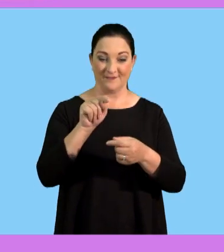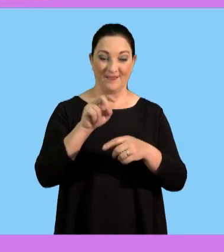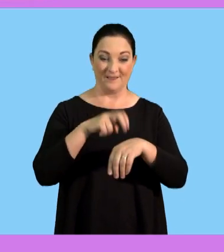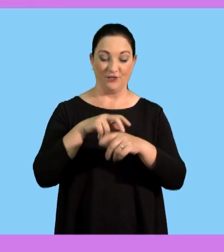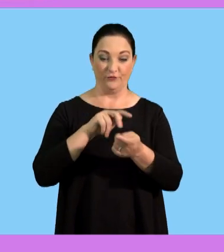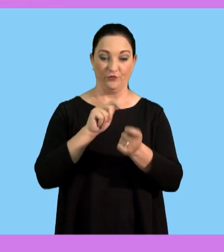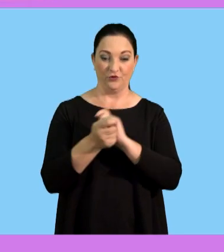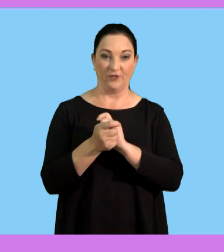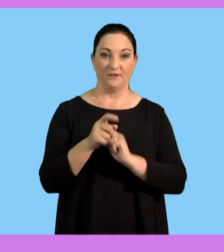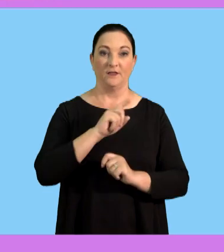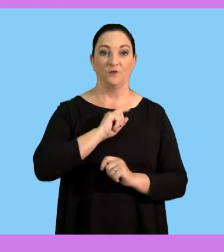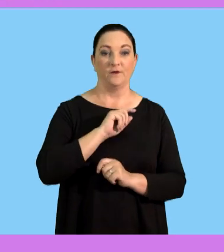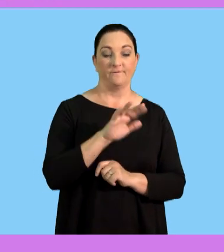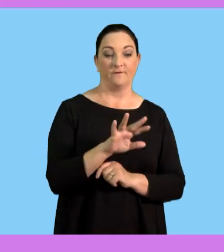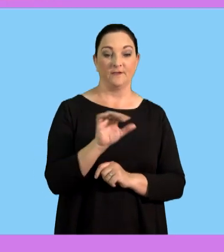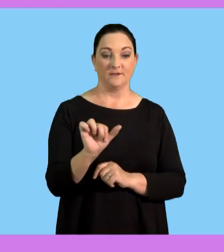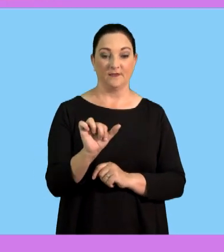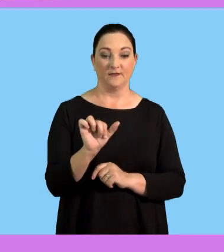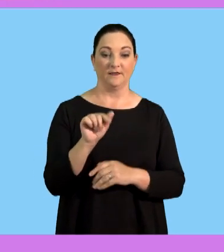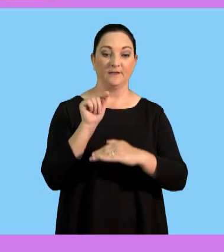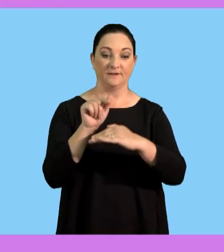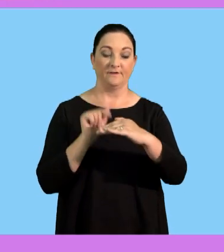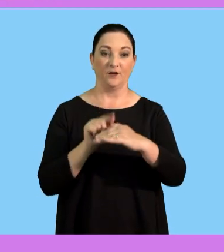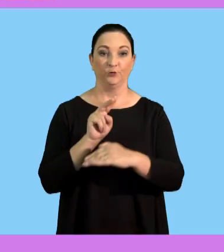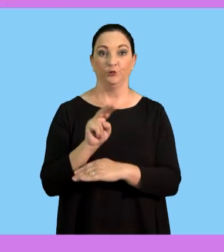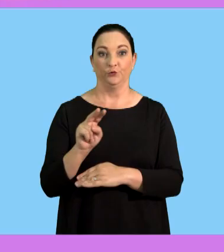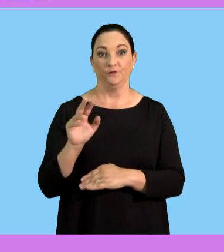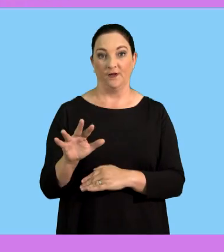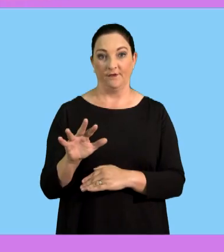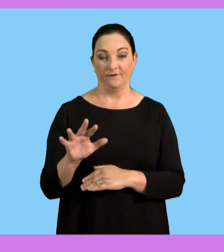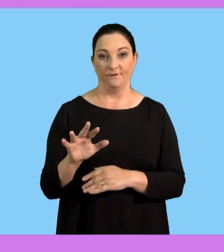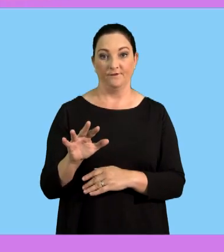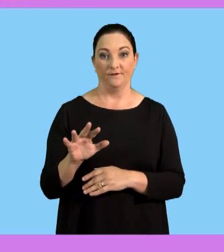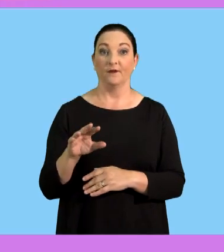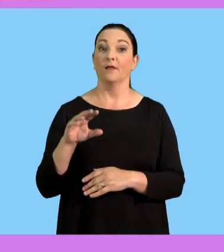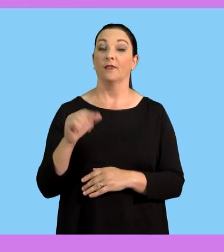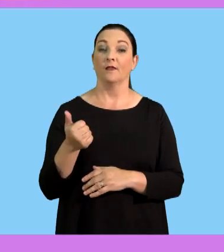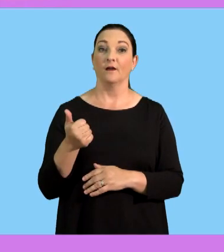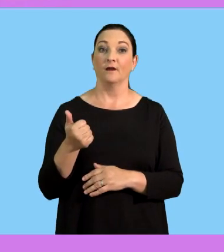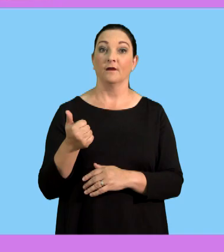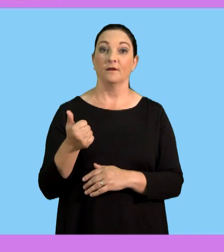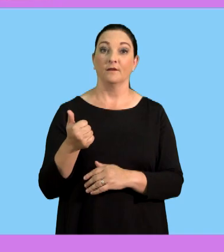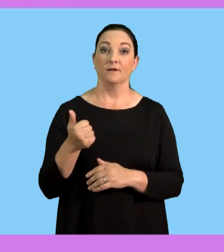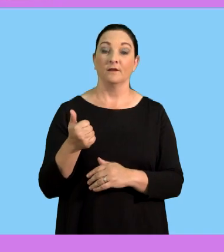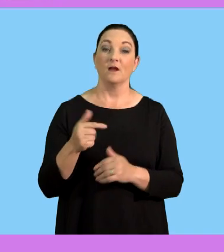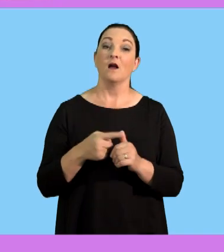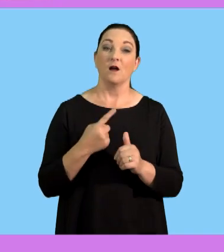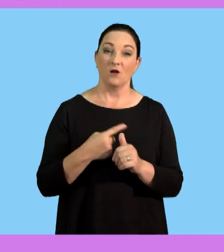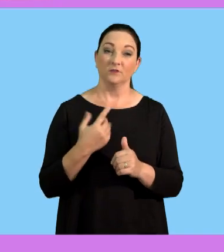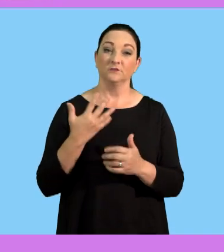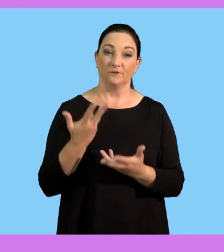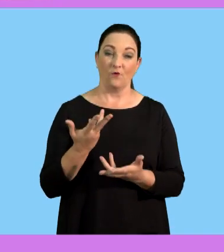still need to write this as a decimal. So I take the 56 and I divide it by 225. So that will give